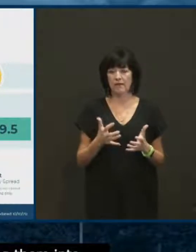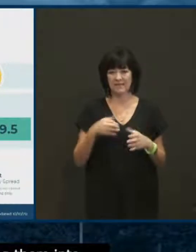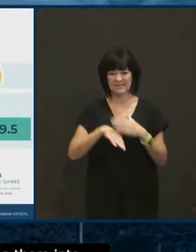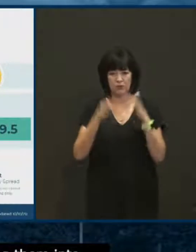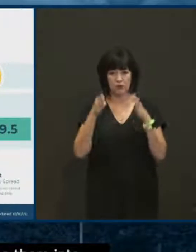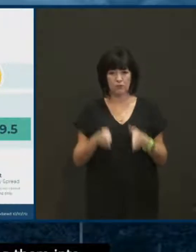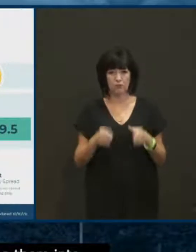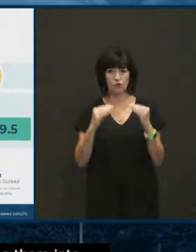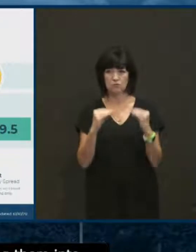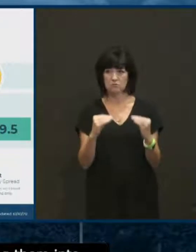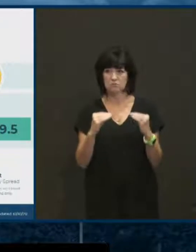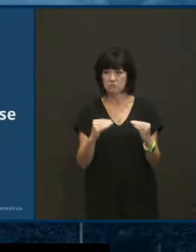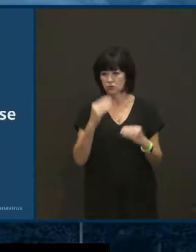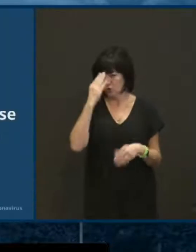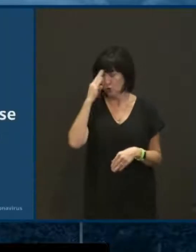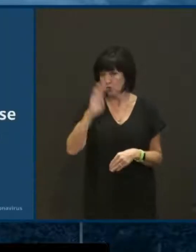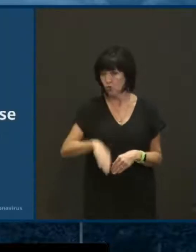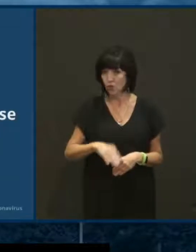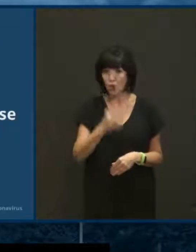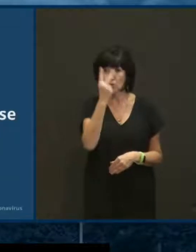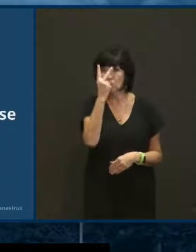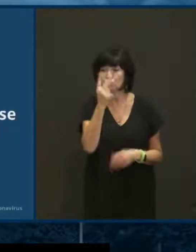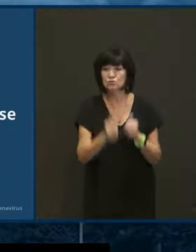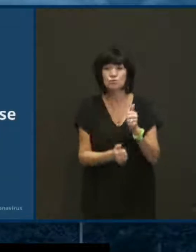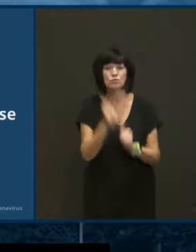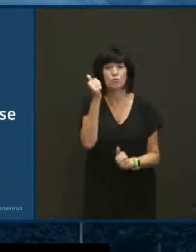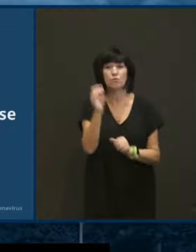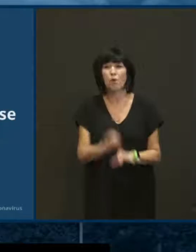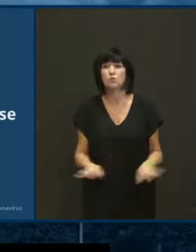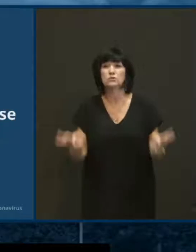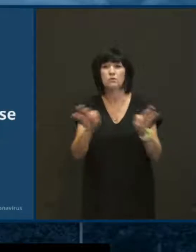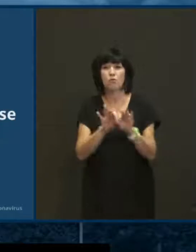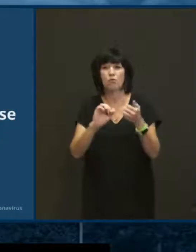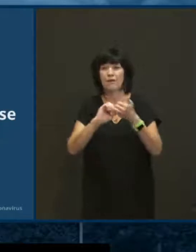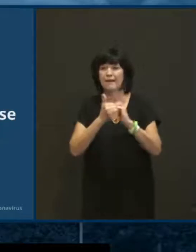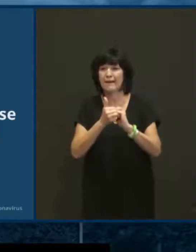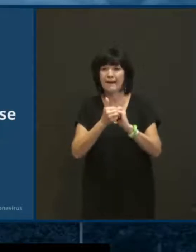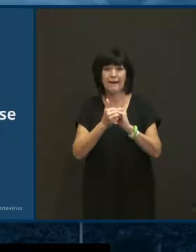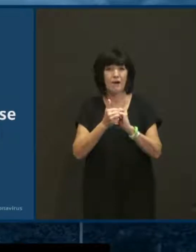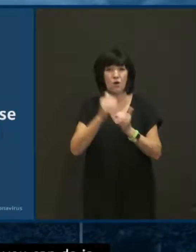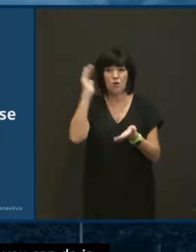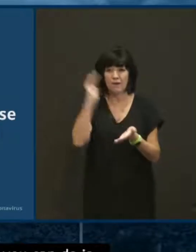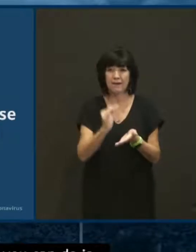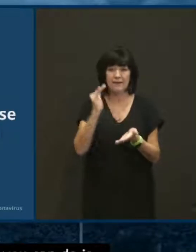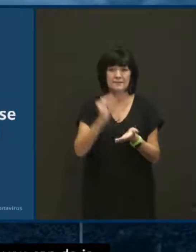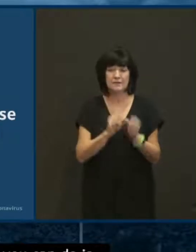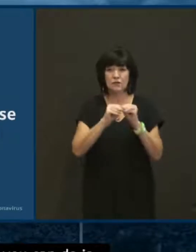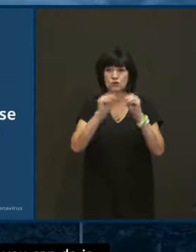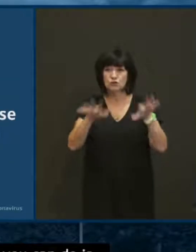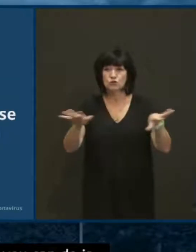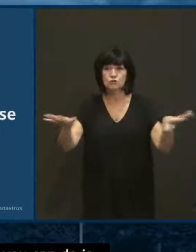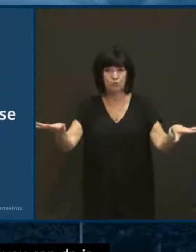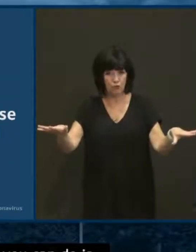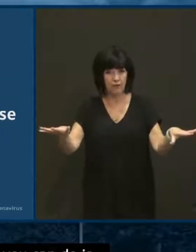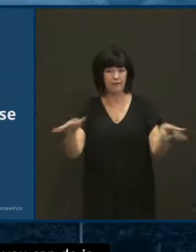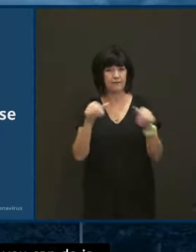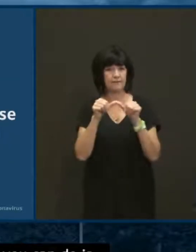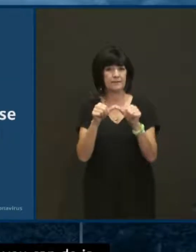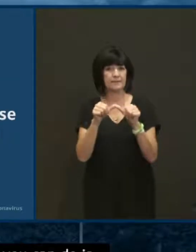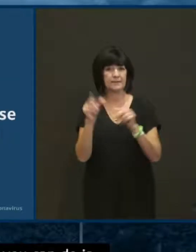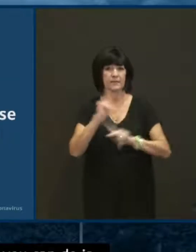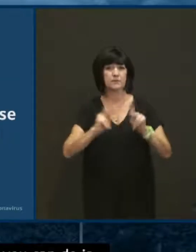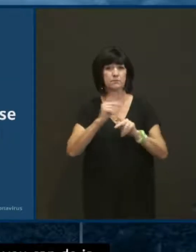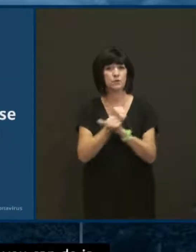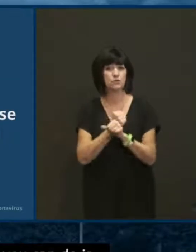know that two of the most important things that you can do to help us prevent the spread and push down the number of new daily positive